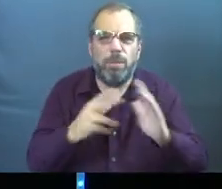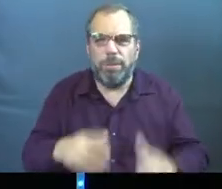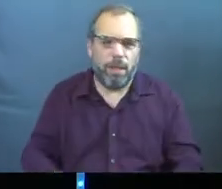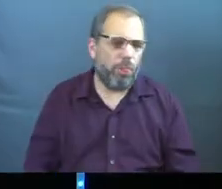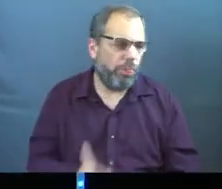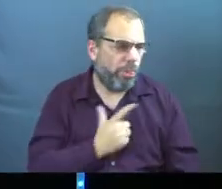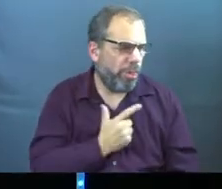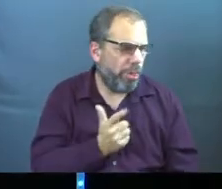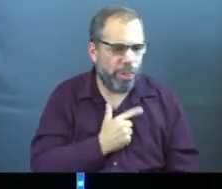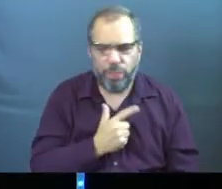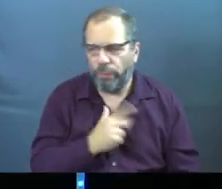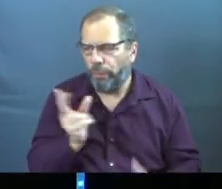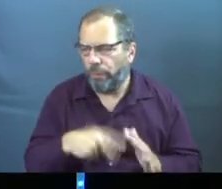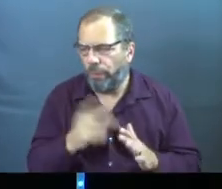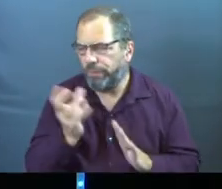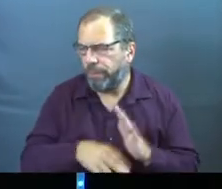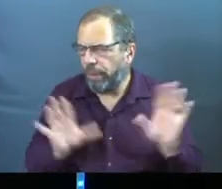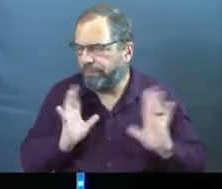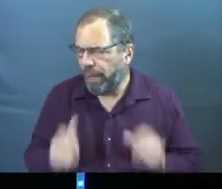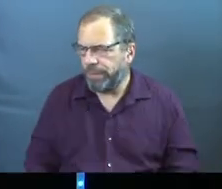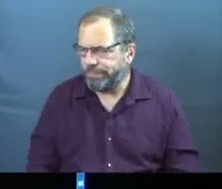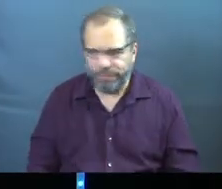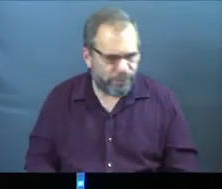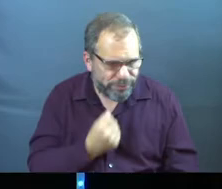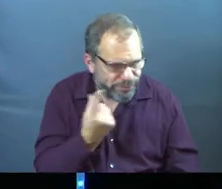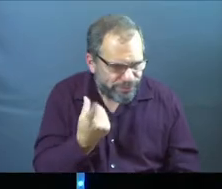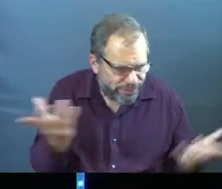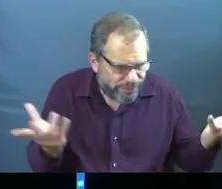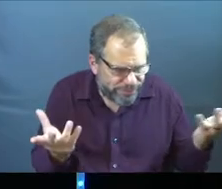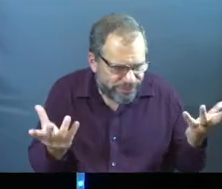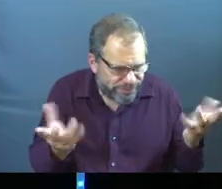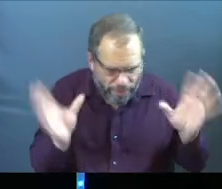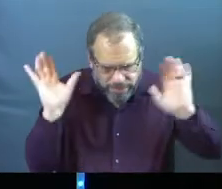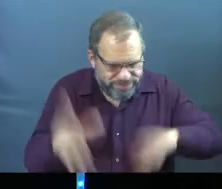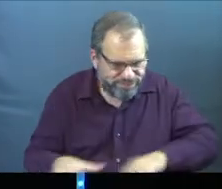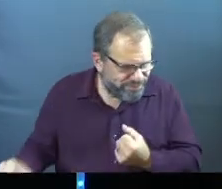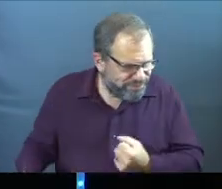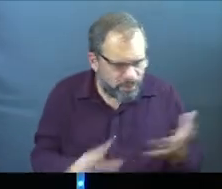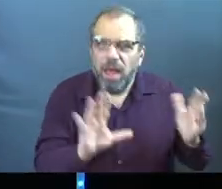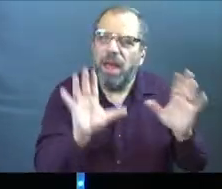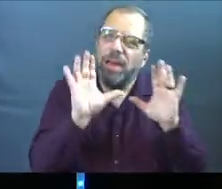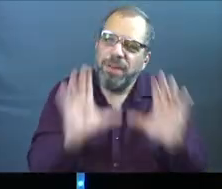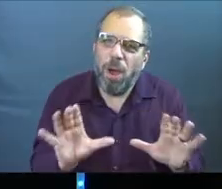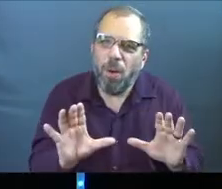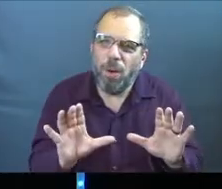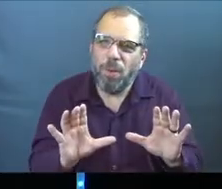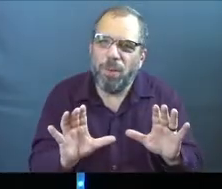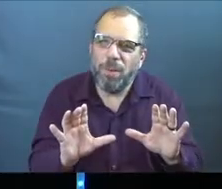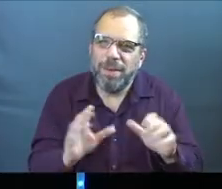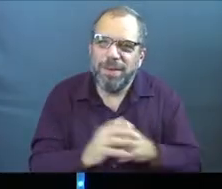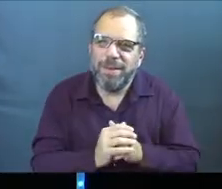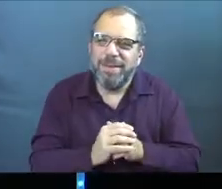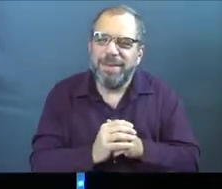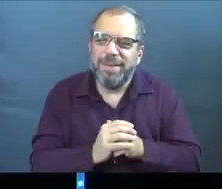be the person who's like, I just read one chapter. It didn't make any sense. Never again. You know what I mean? Like, that. Nice